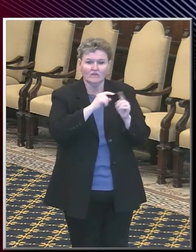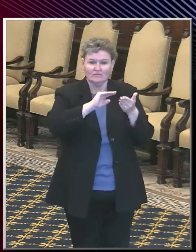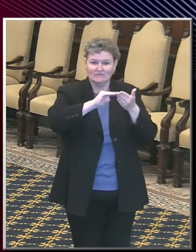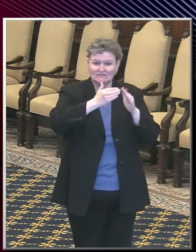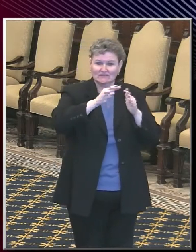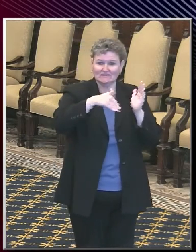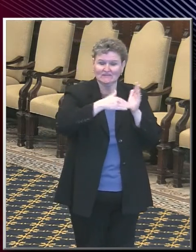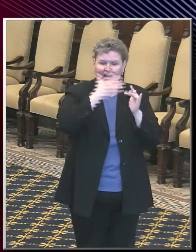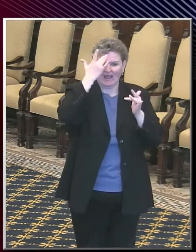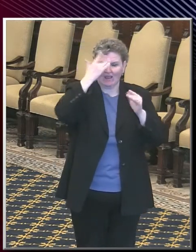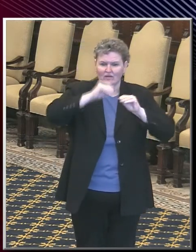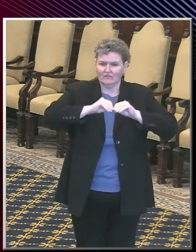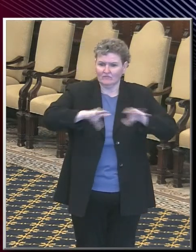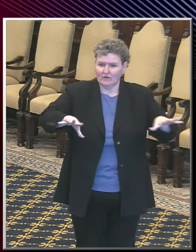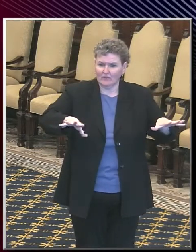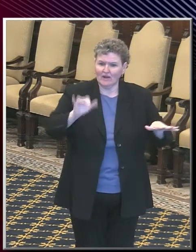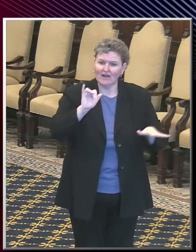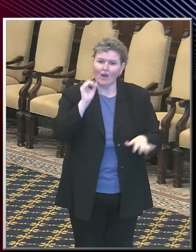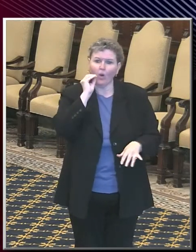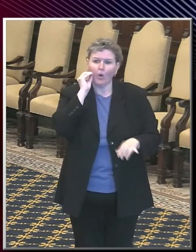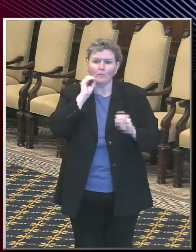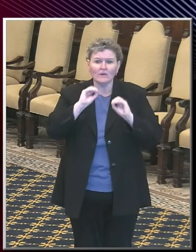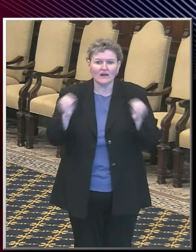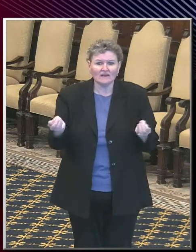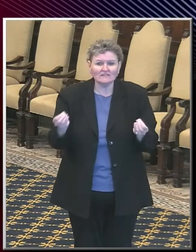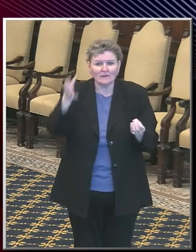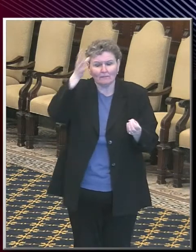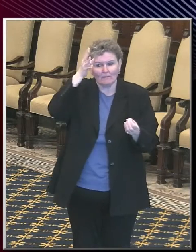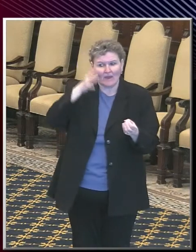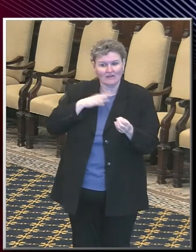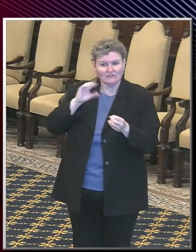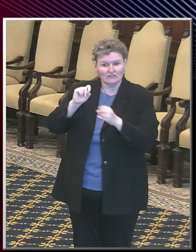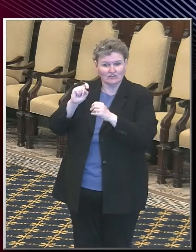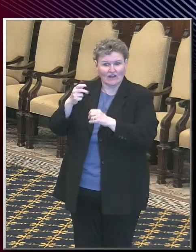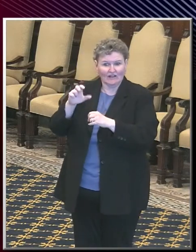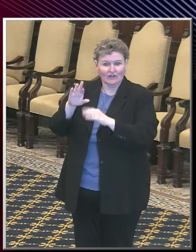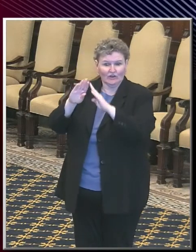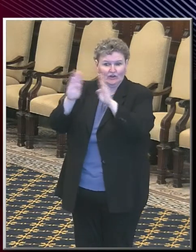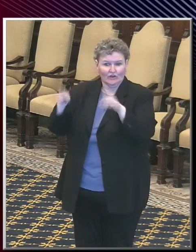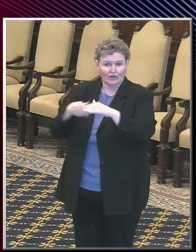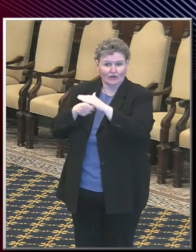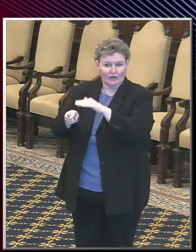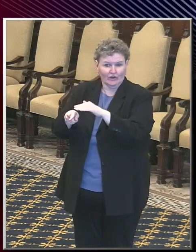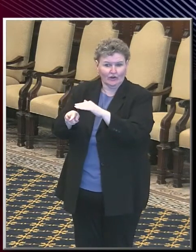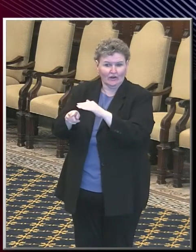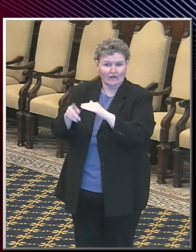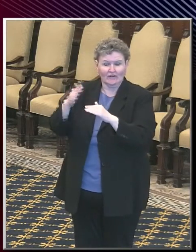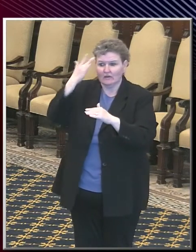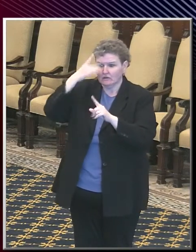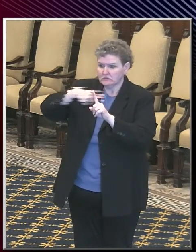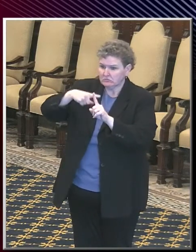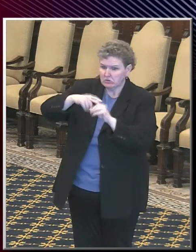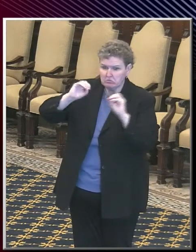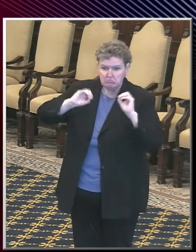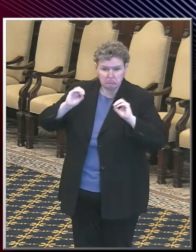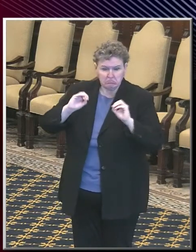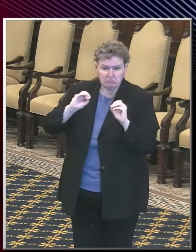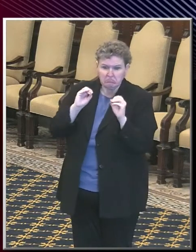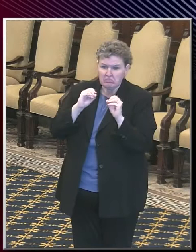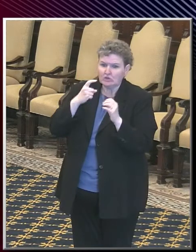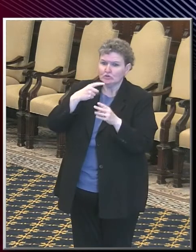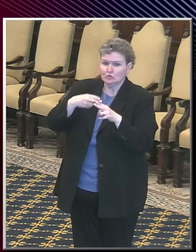levels. Este es un plan que nosotros tenemos para hacer un rastreo de los casos en infección para